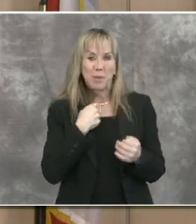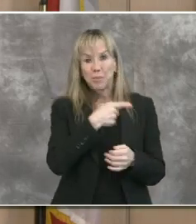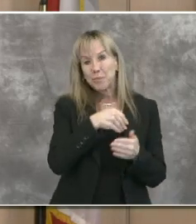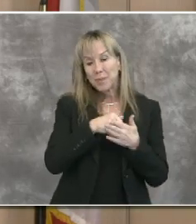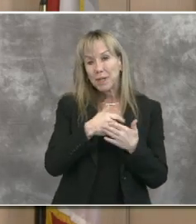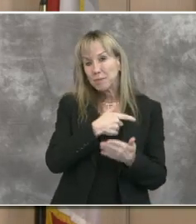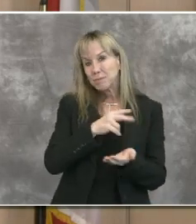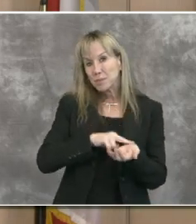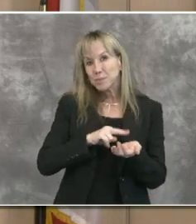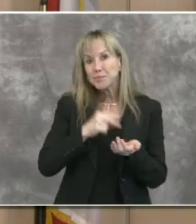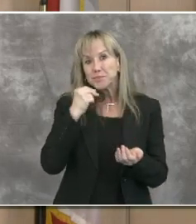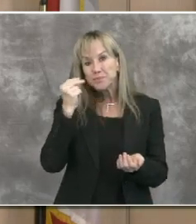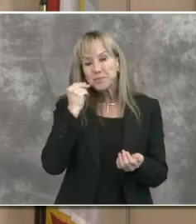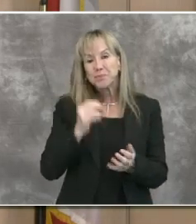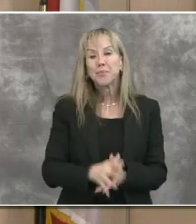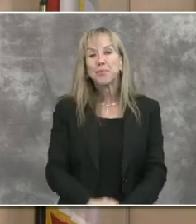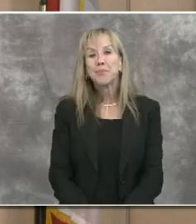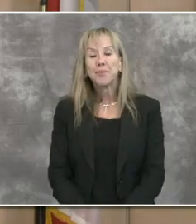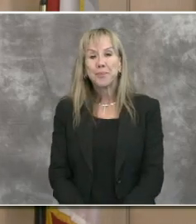Thank you.